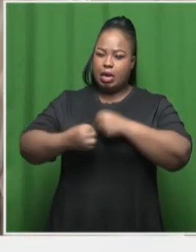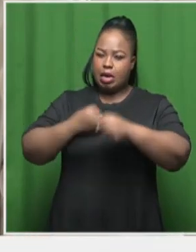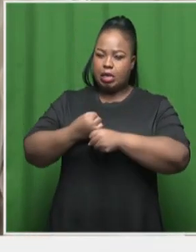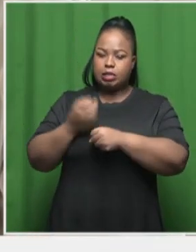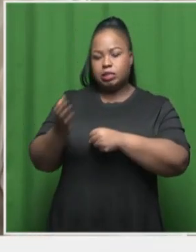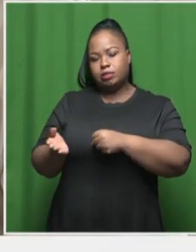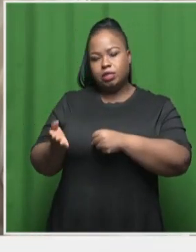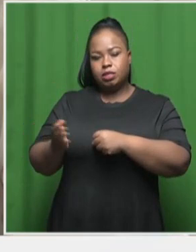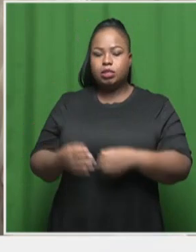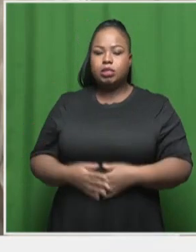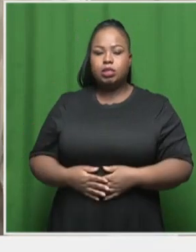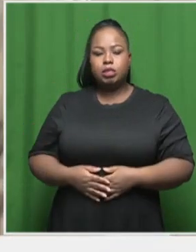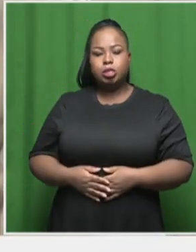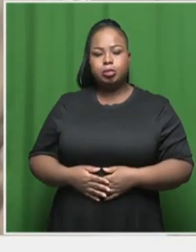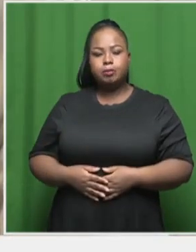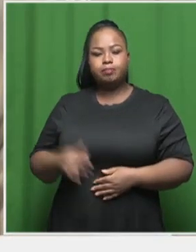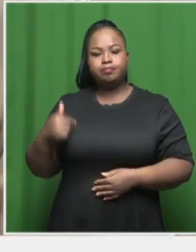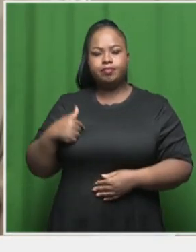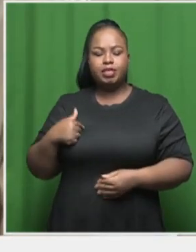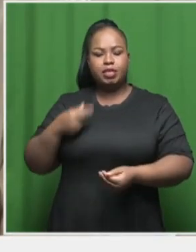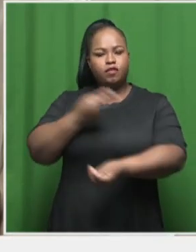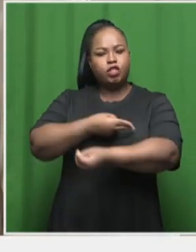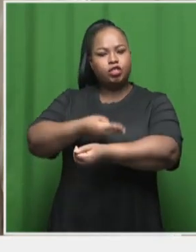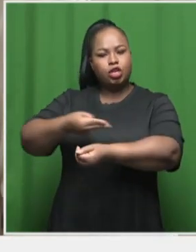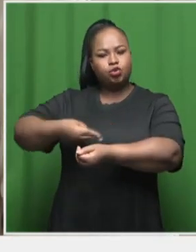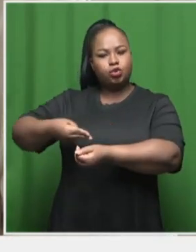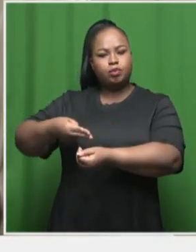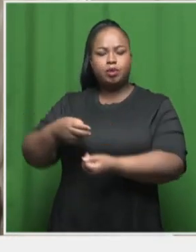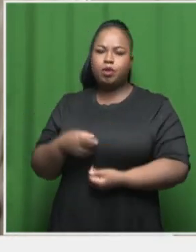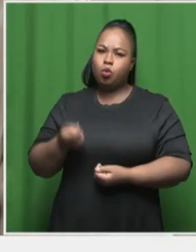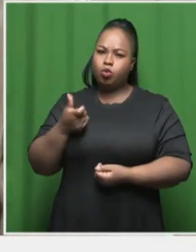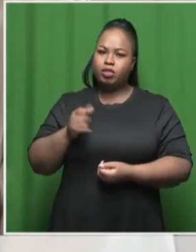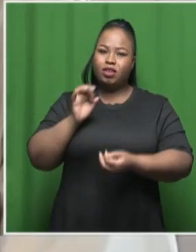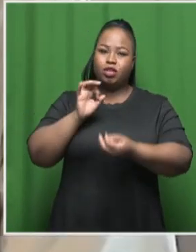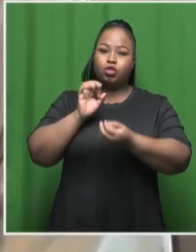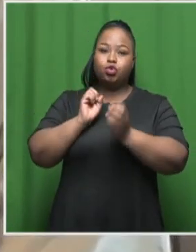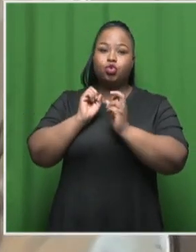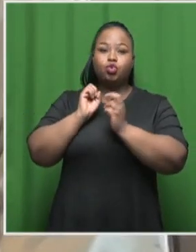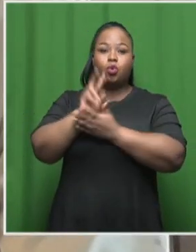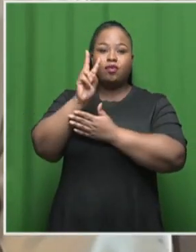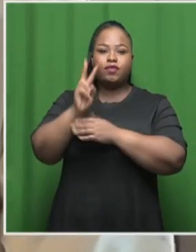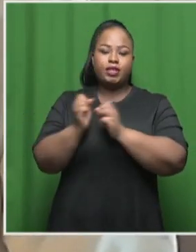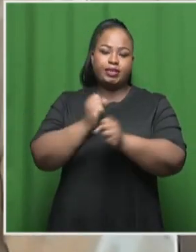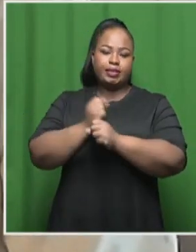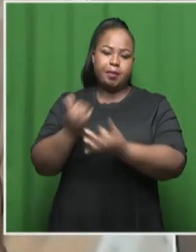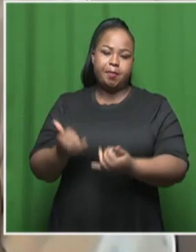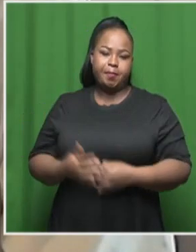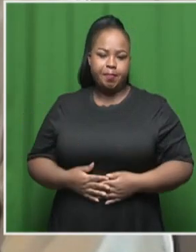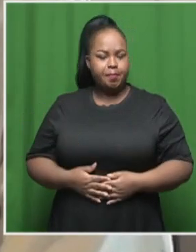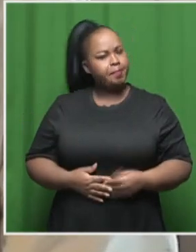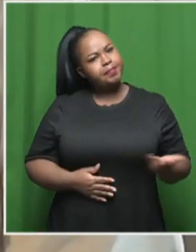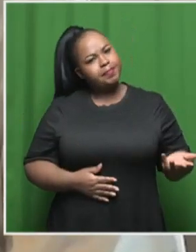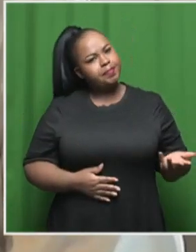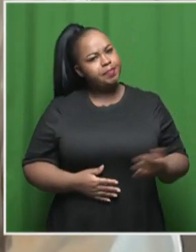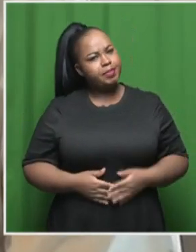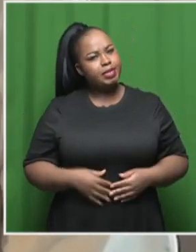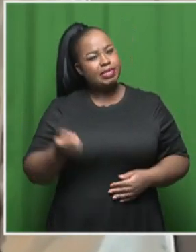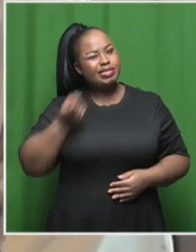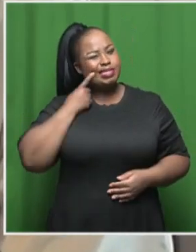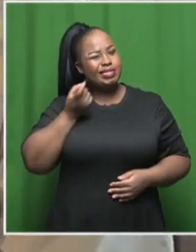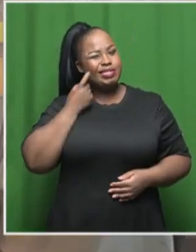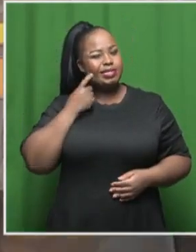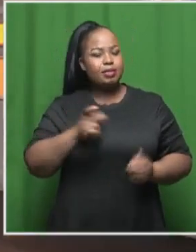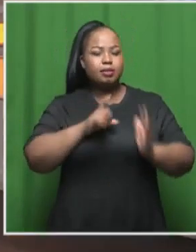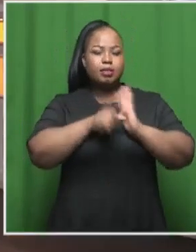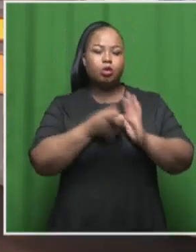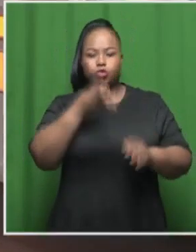and I've been tattooing now professionally for about 12 years. Okay. And what's the easiest tattoo style